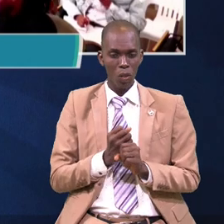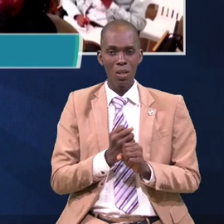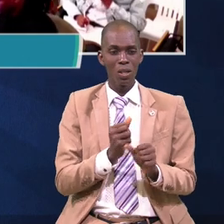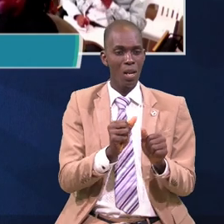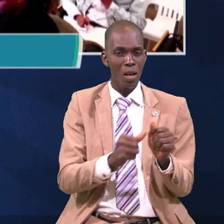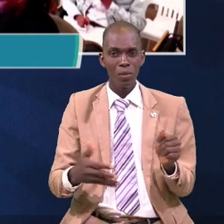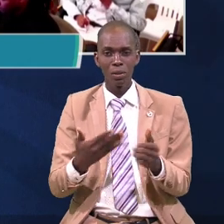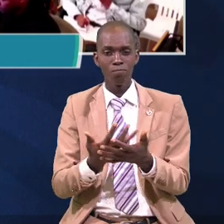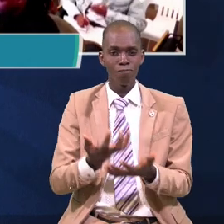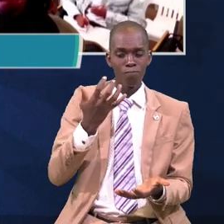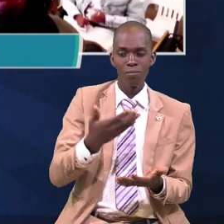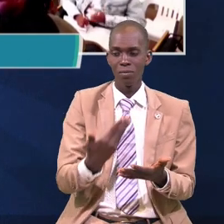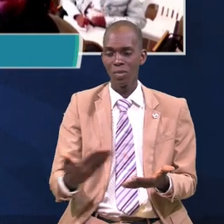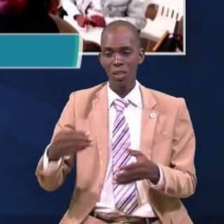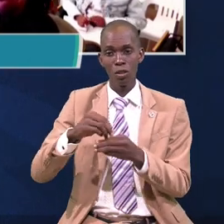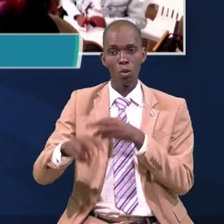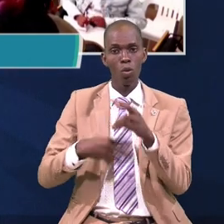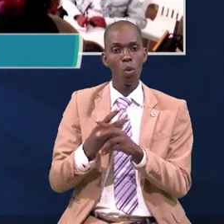lose our soul.